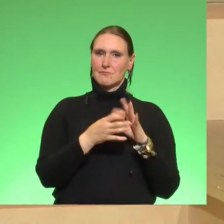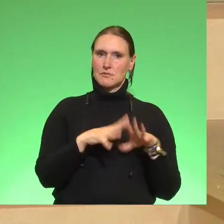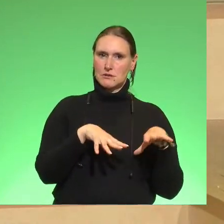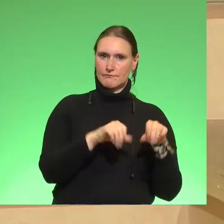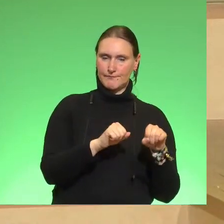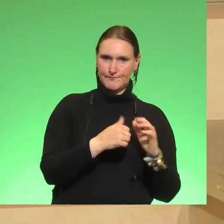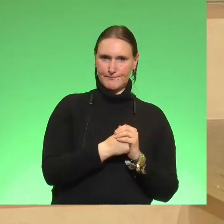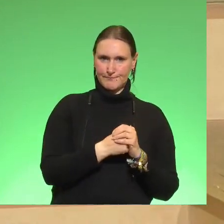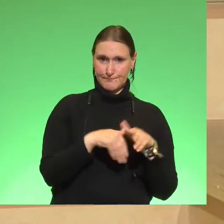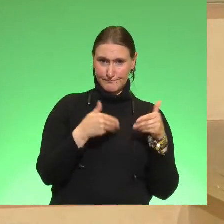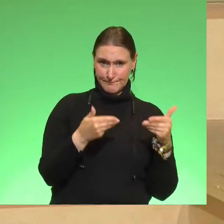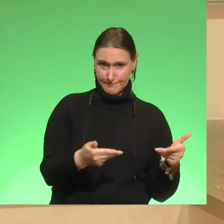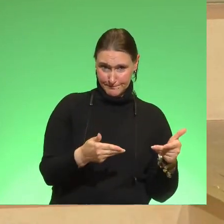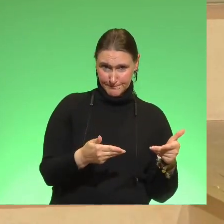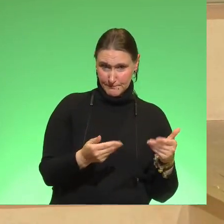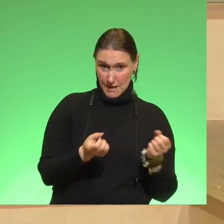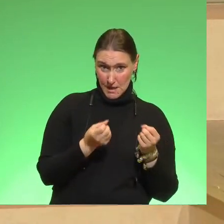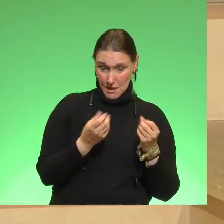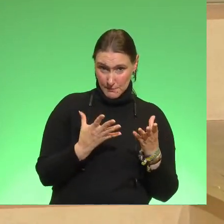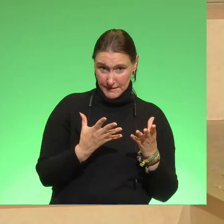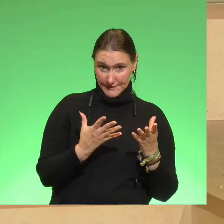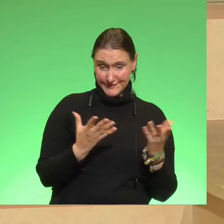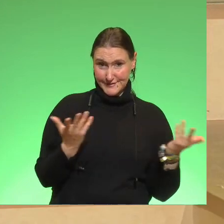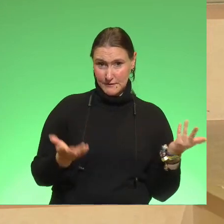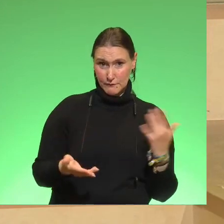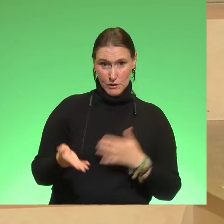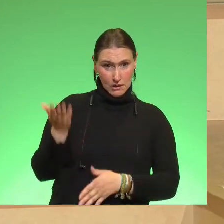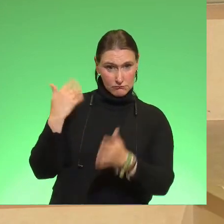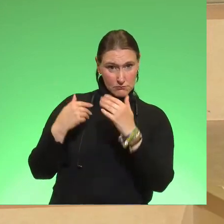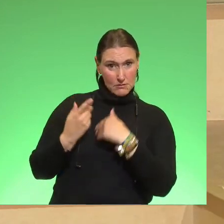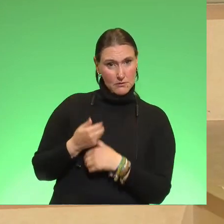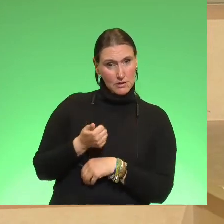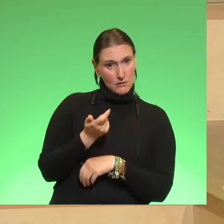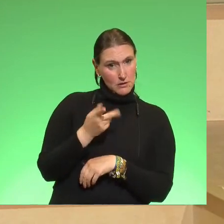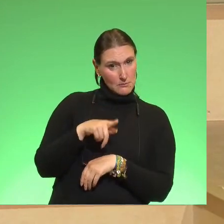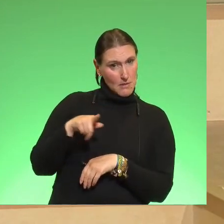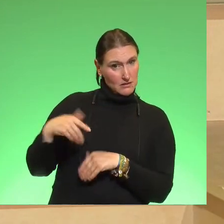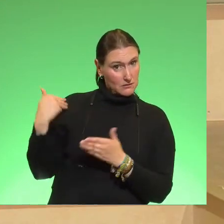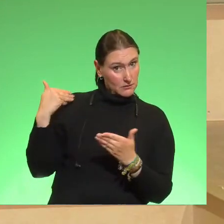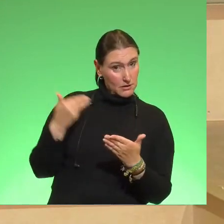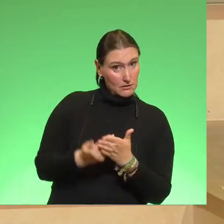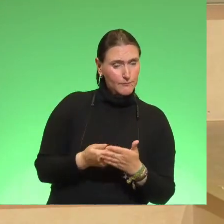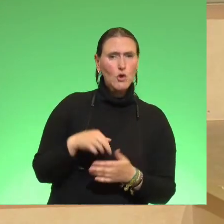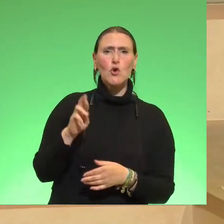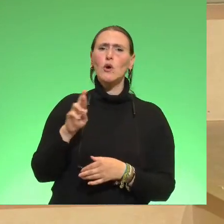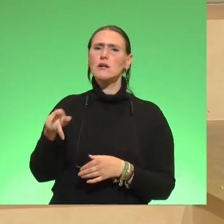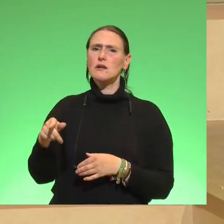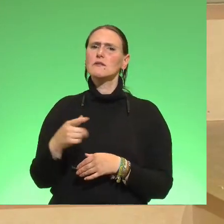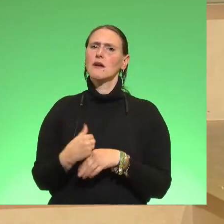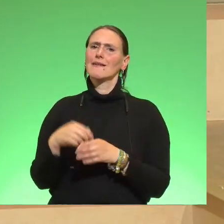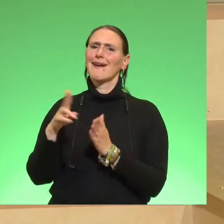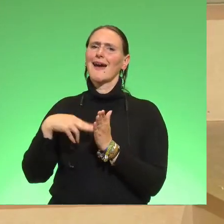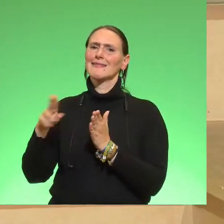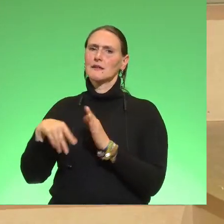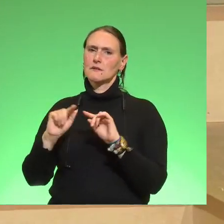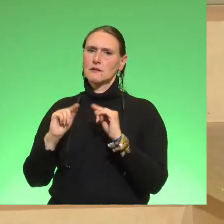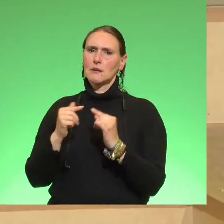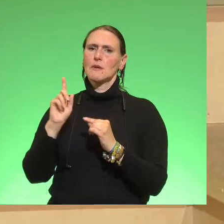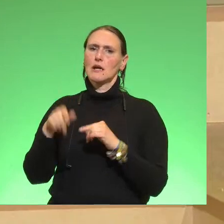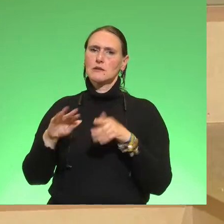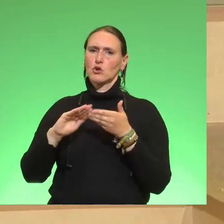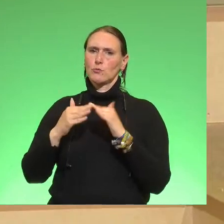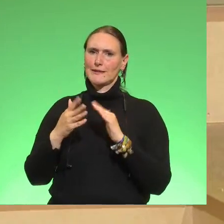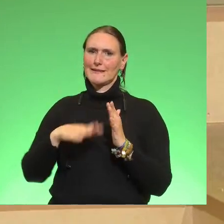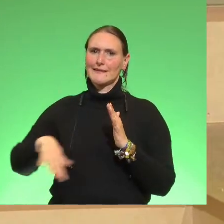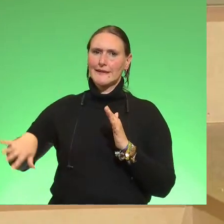Therefore, what happened over the last months, Rangrupa, the artistic team, and the Lumbung community had to